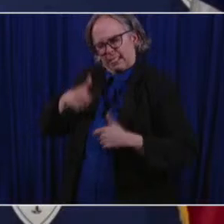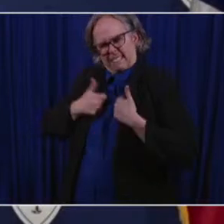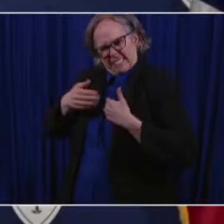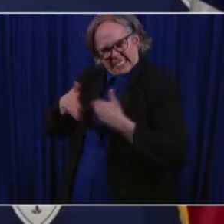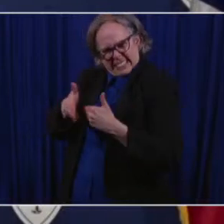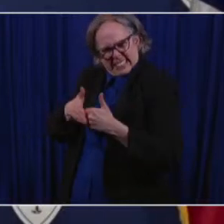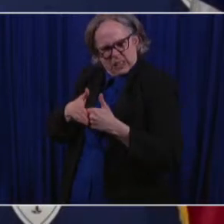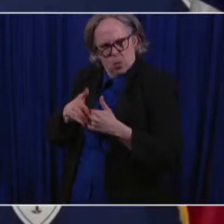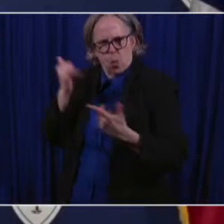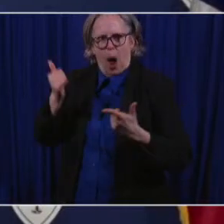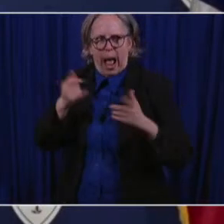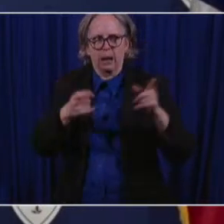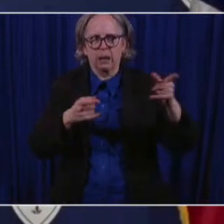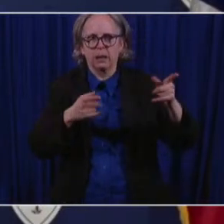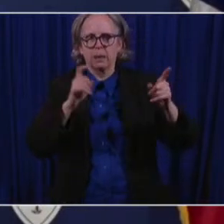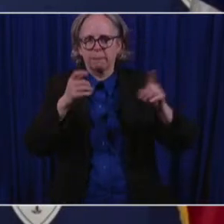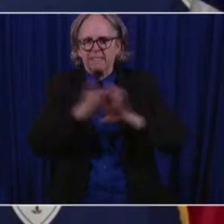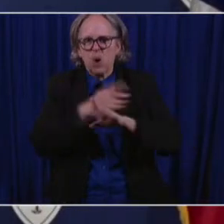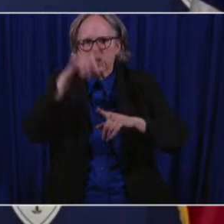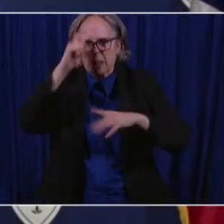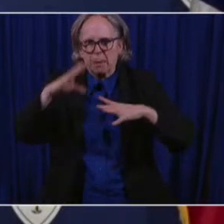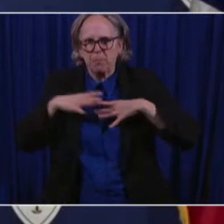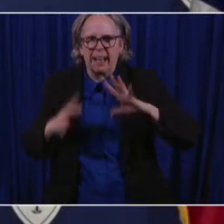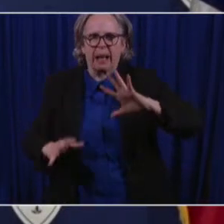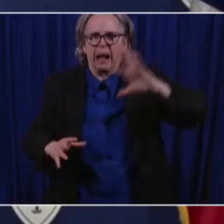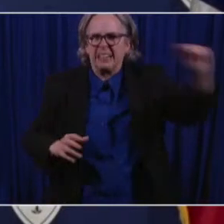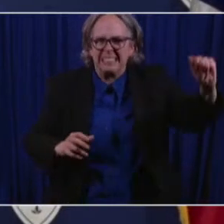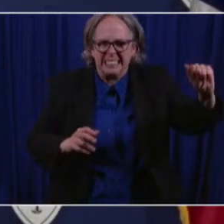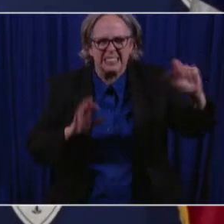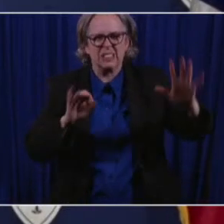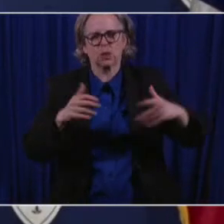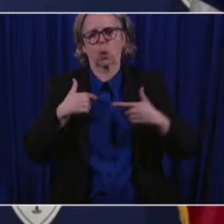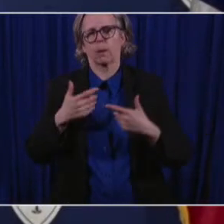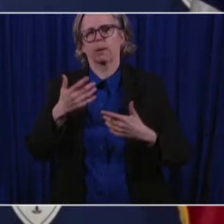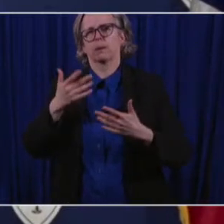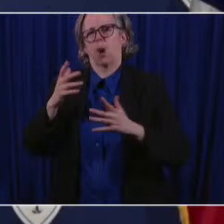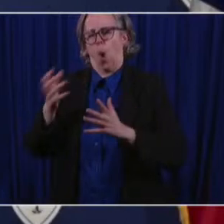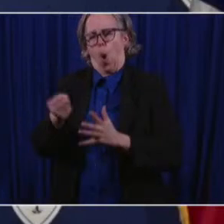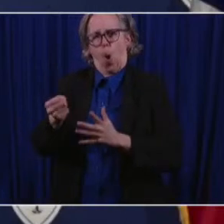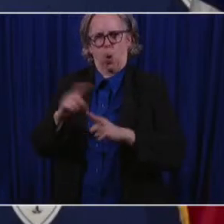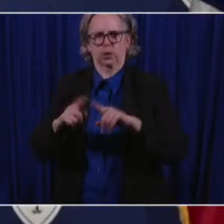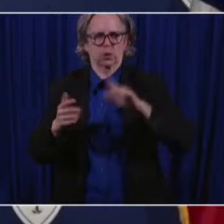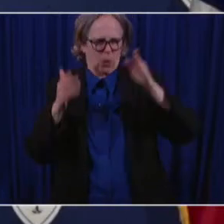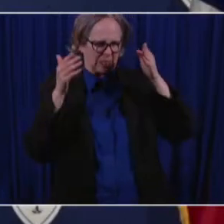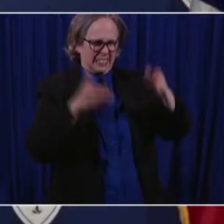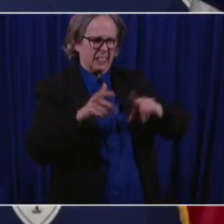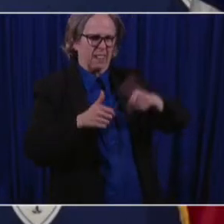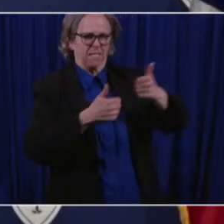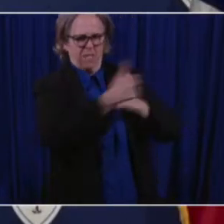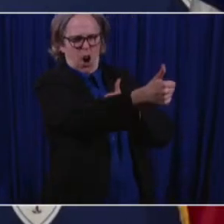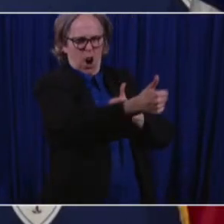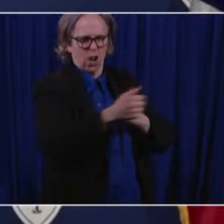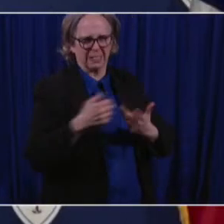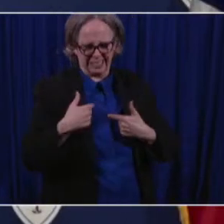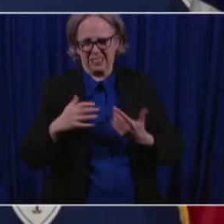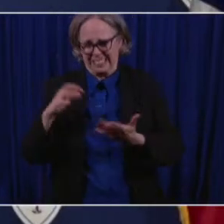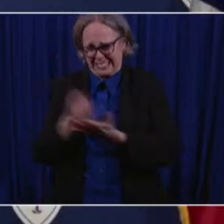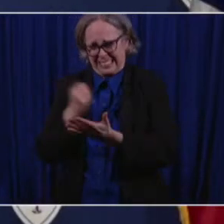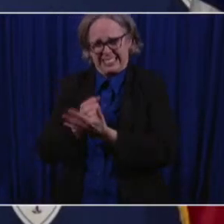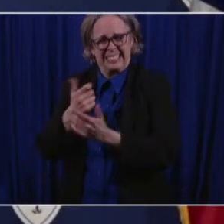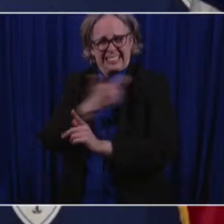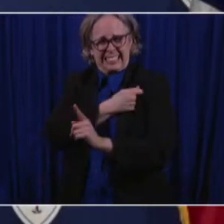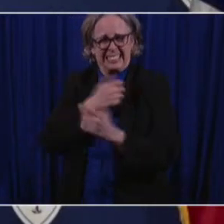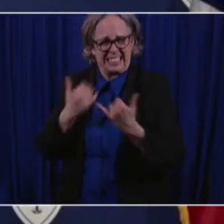campus. For those who live close, and still try to get that first shot while they're on campus, but maybe a week